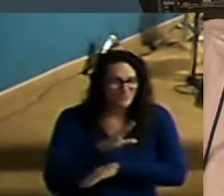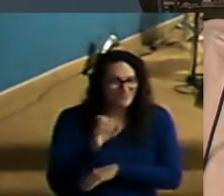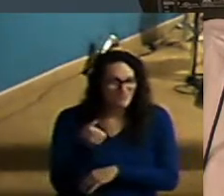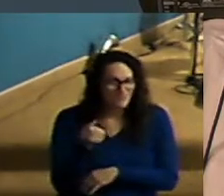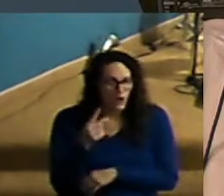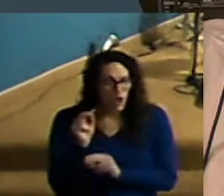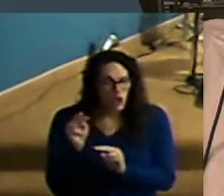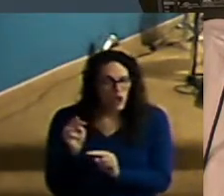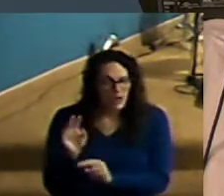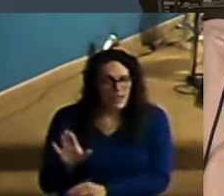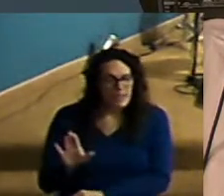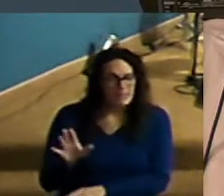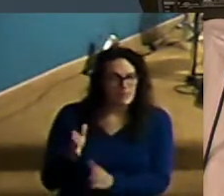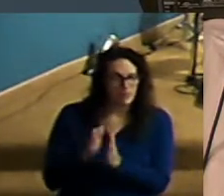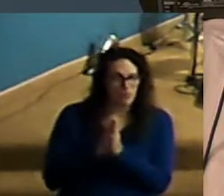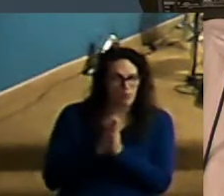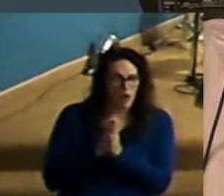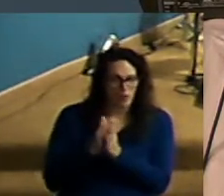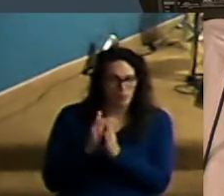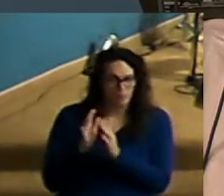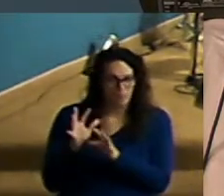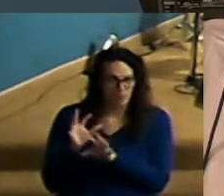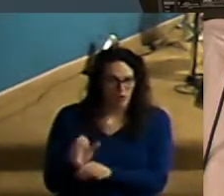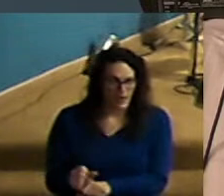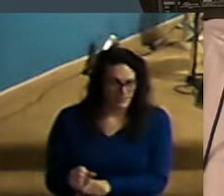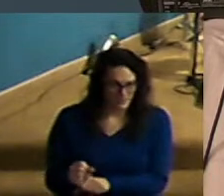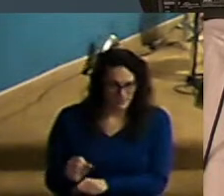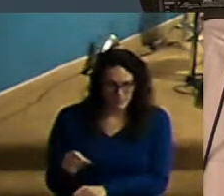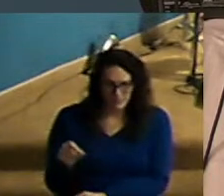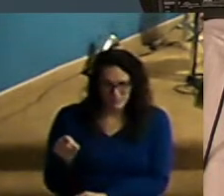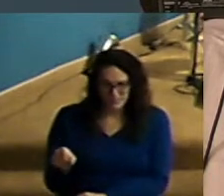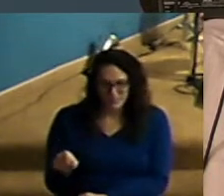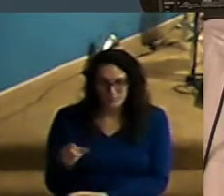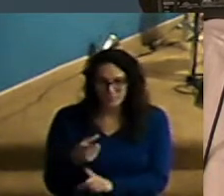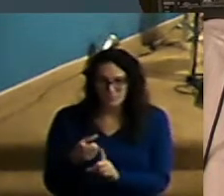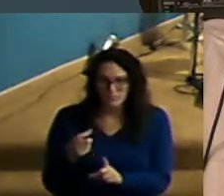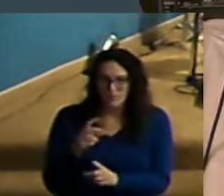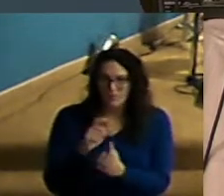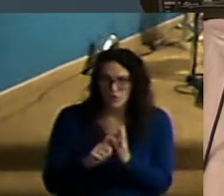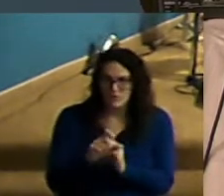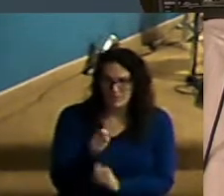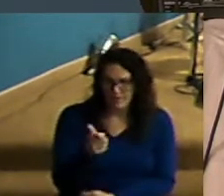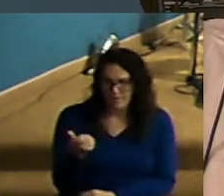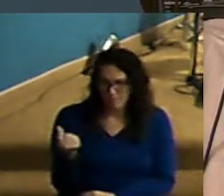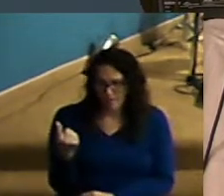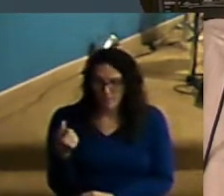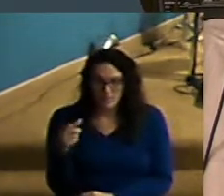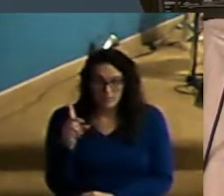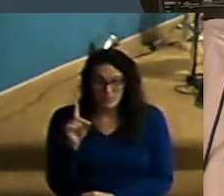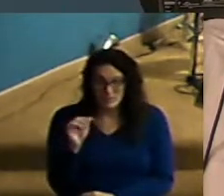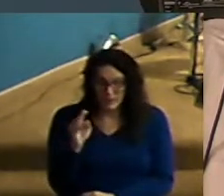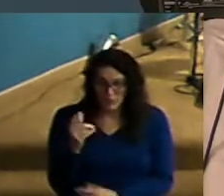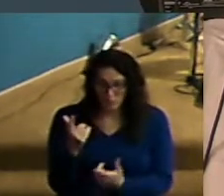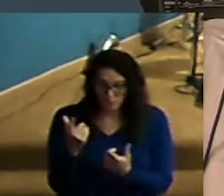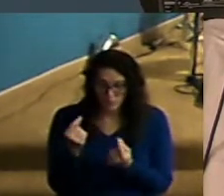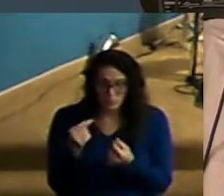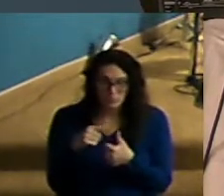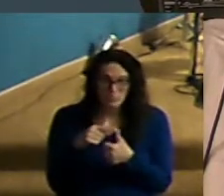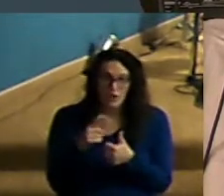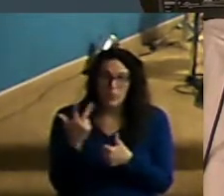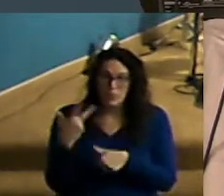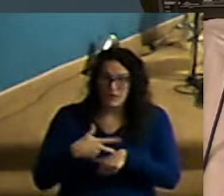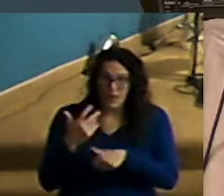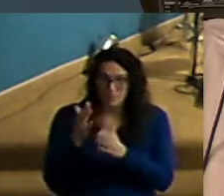of Daniel from verses 10 and 11. Look what Daniel does in his prayers. Prays three times a